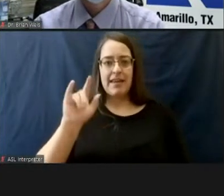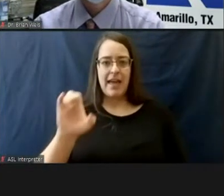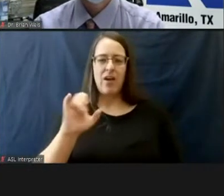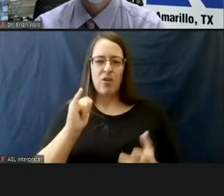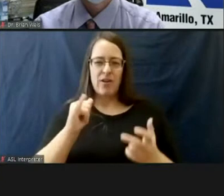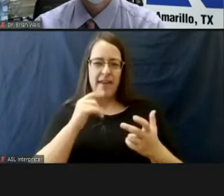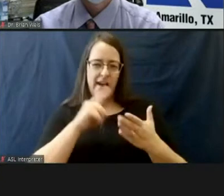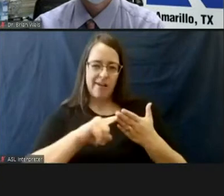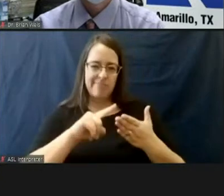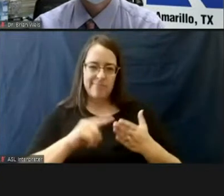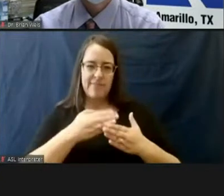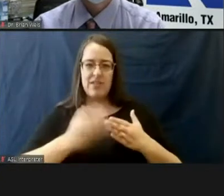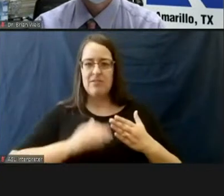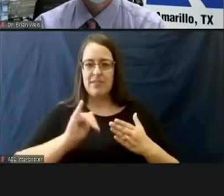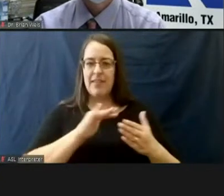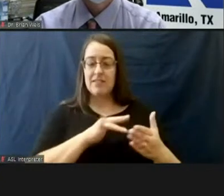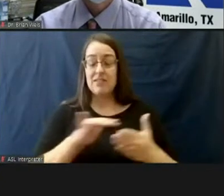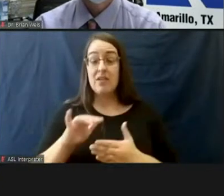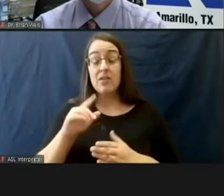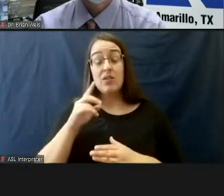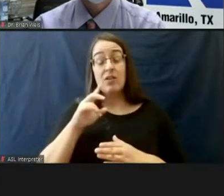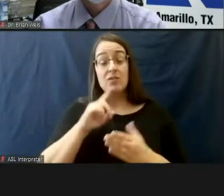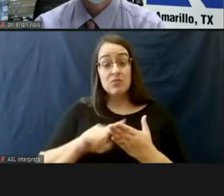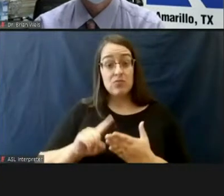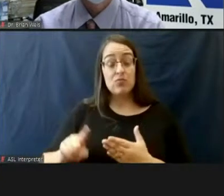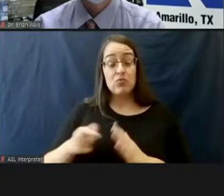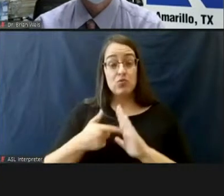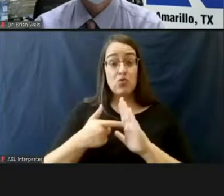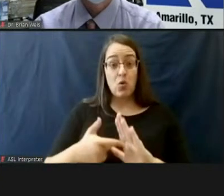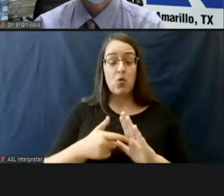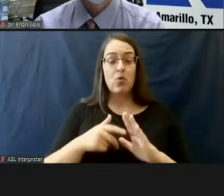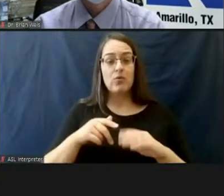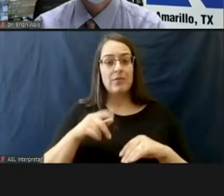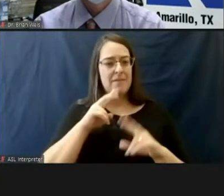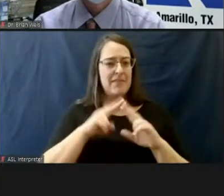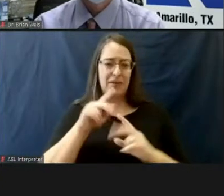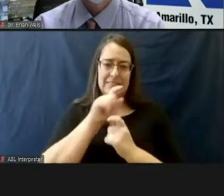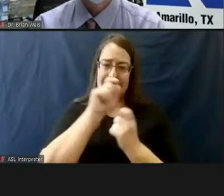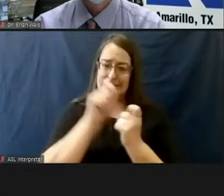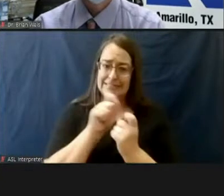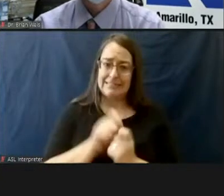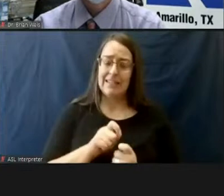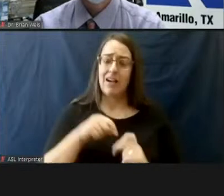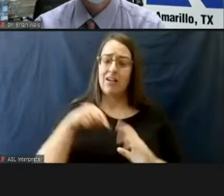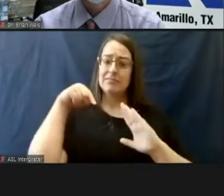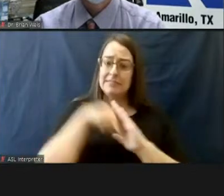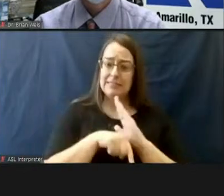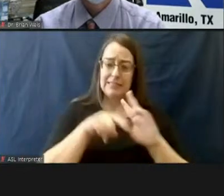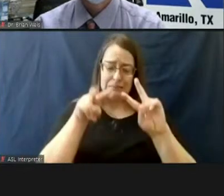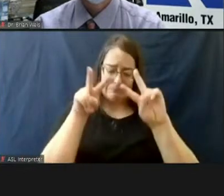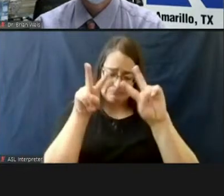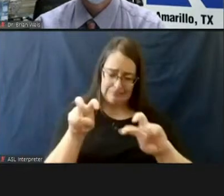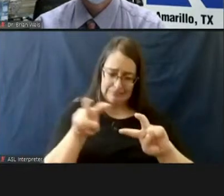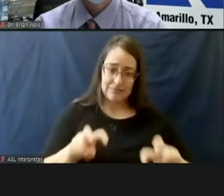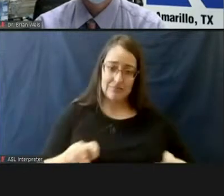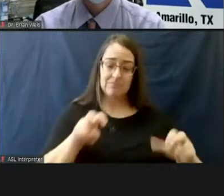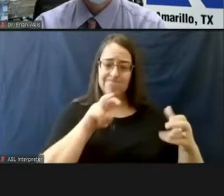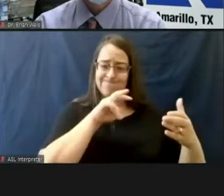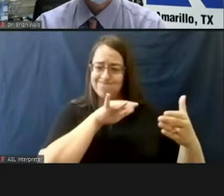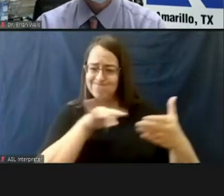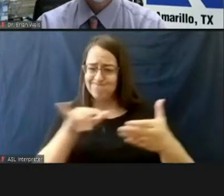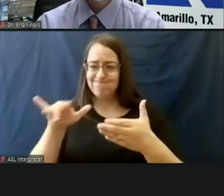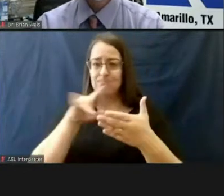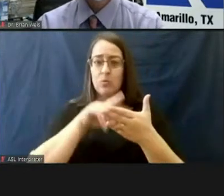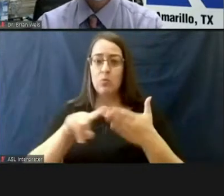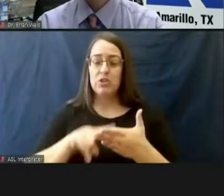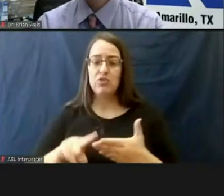those folks that are wearing masks, and this was a detailed, rigorous study of observation of individuals in the various